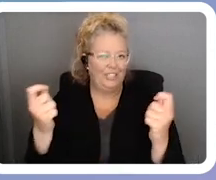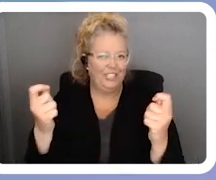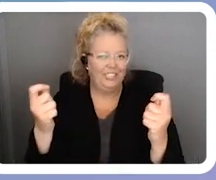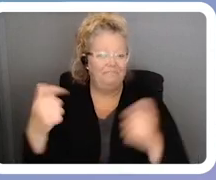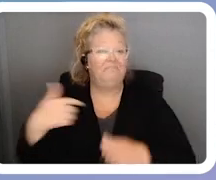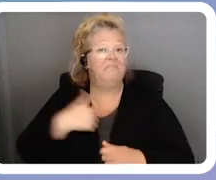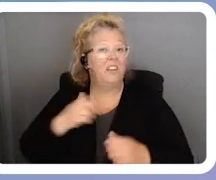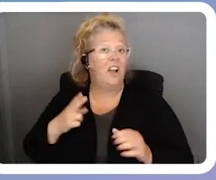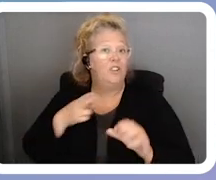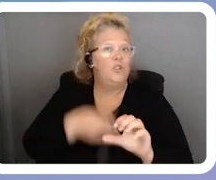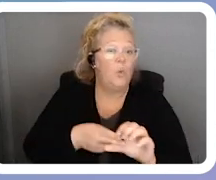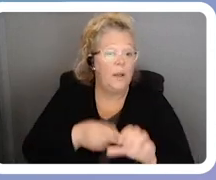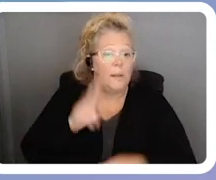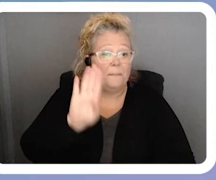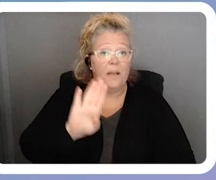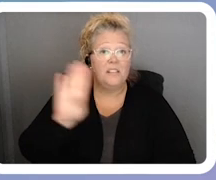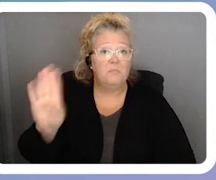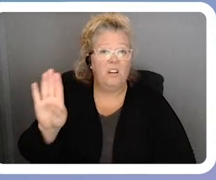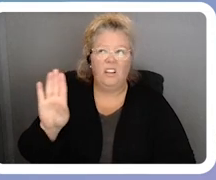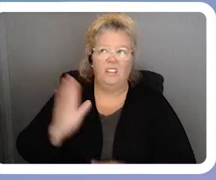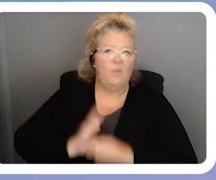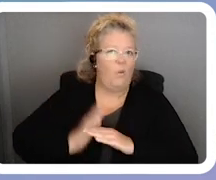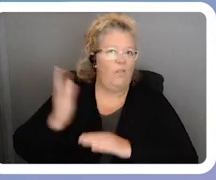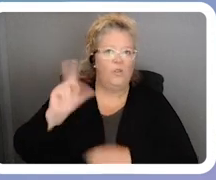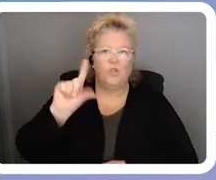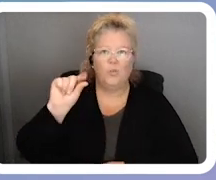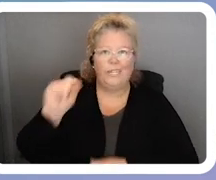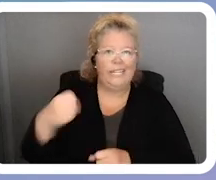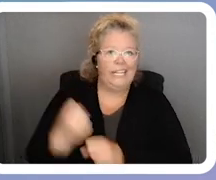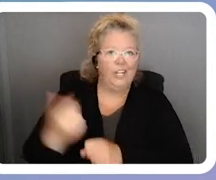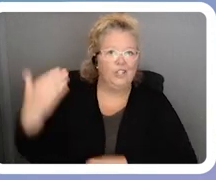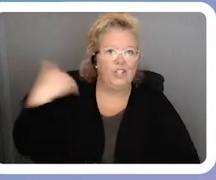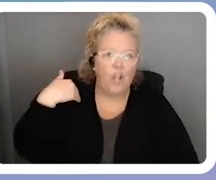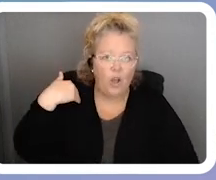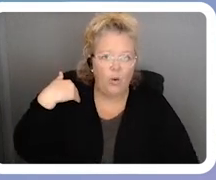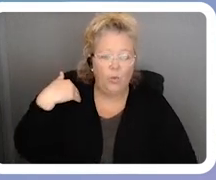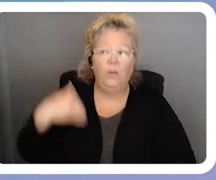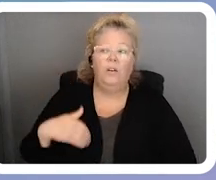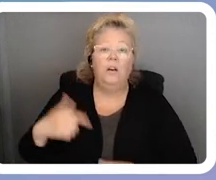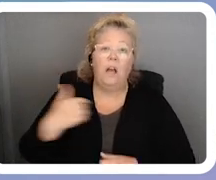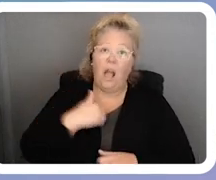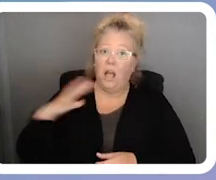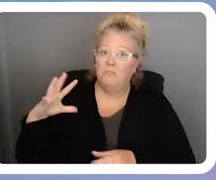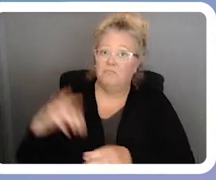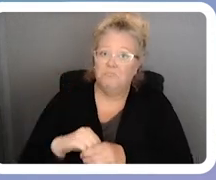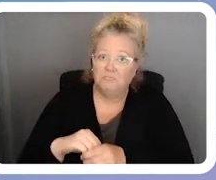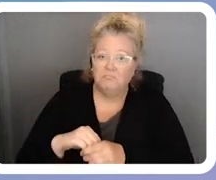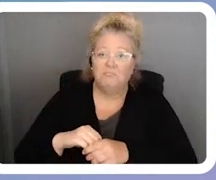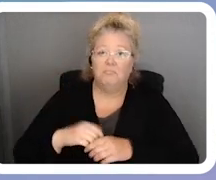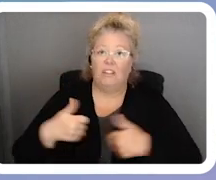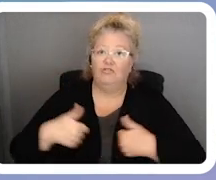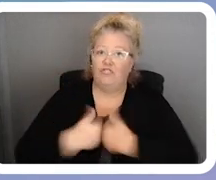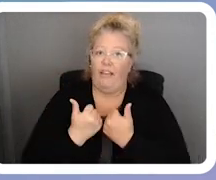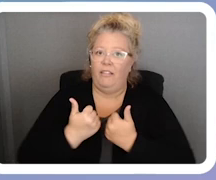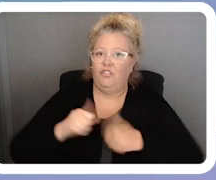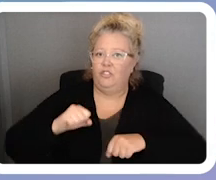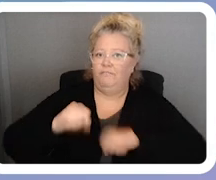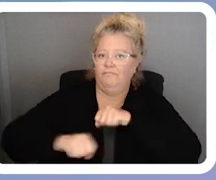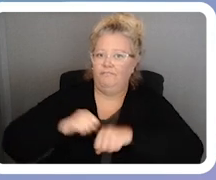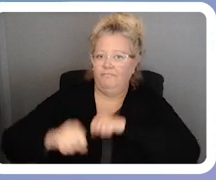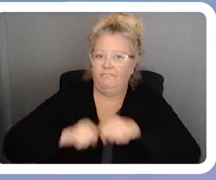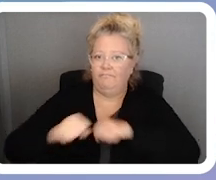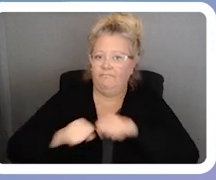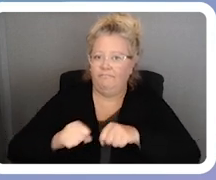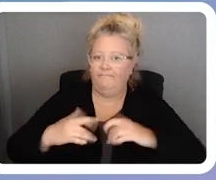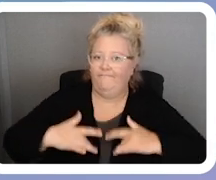my participation with Best Buddies started over 20 years ago when I had the opportunity to be a part of a challenge bike ride event.